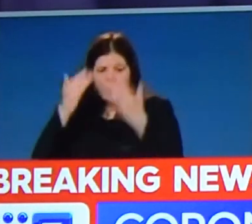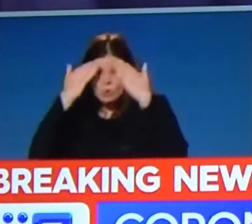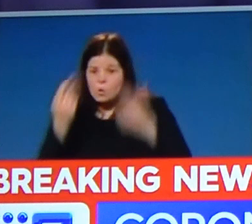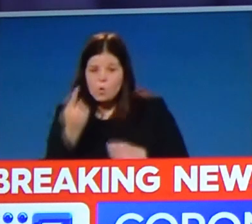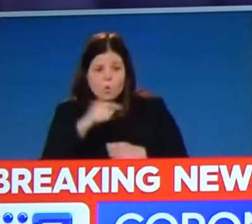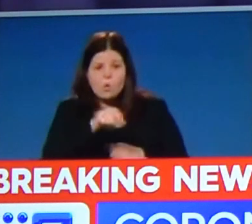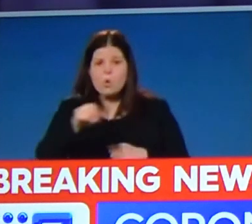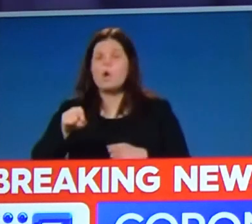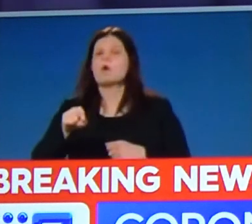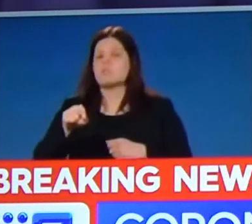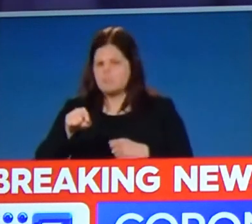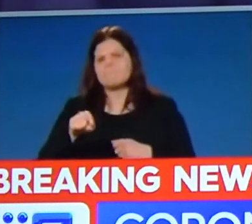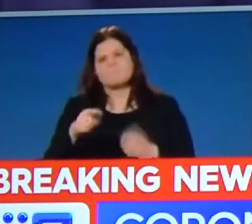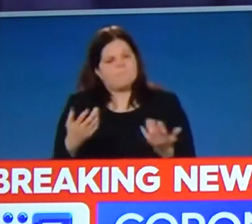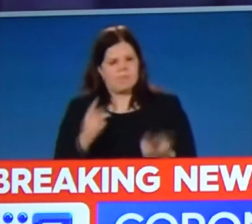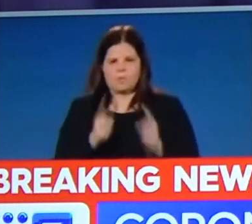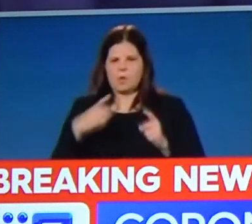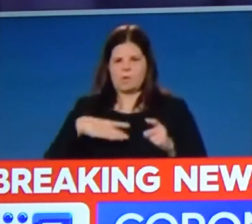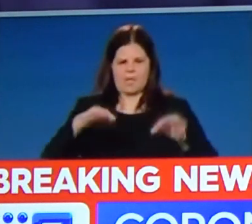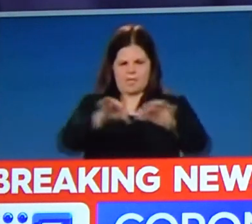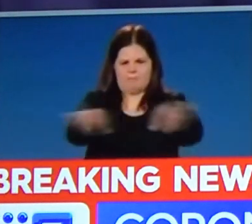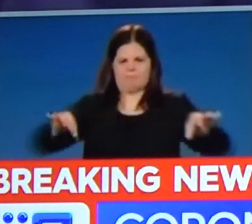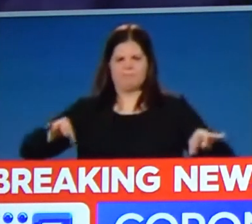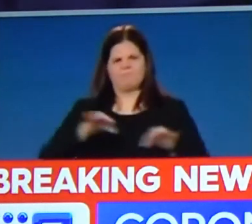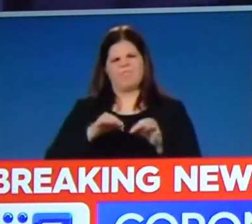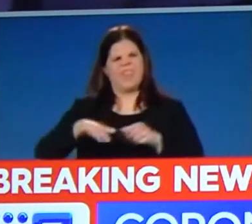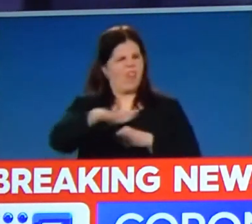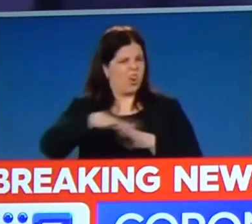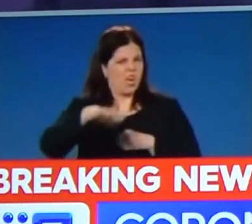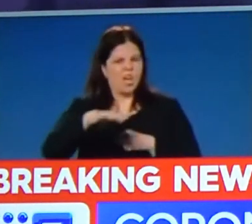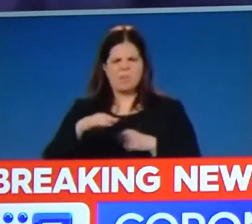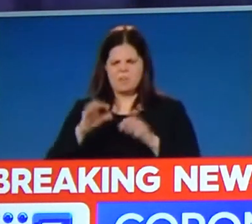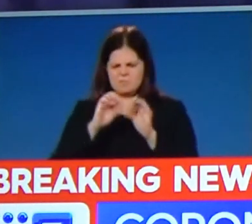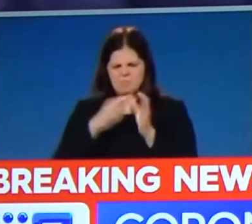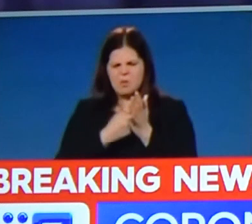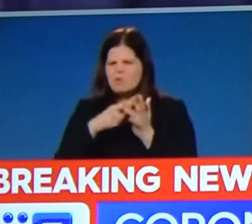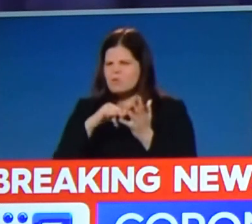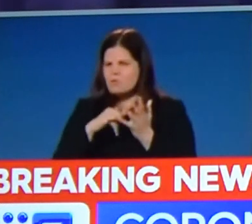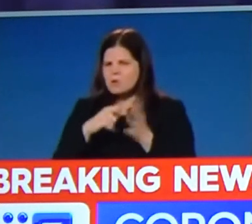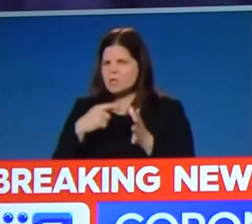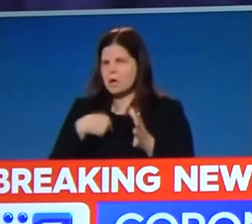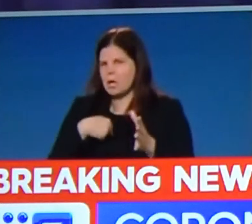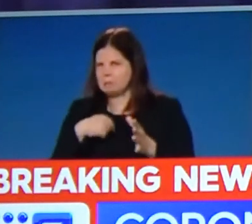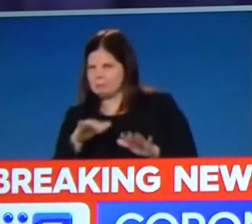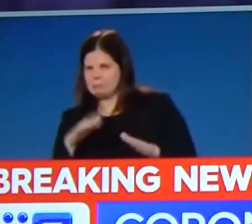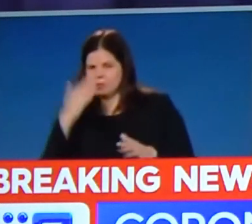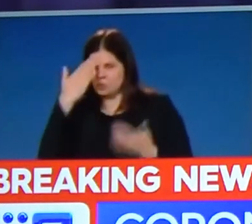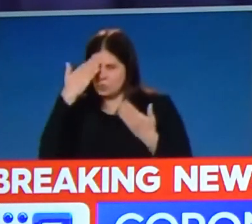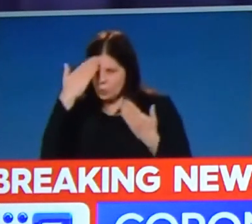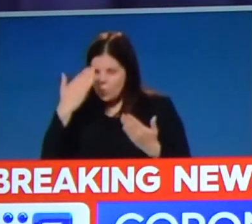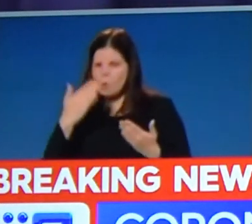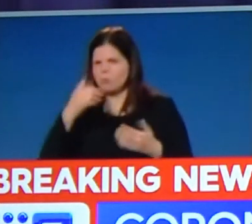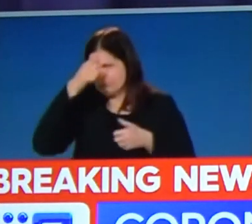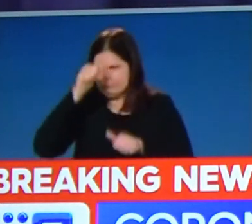put in some localised restrictions. I'm not briefed on the details of those cases in the Barossa, but that is a weapon we always hold